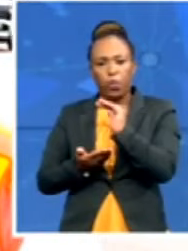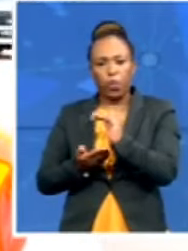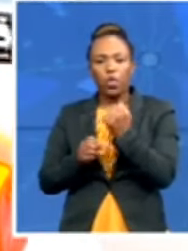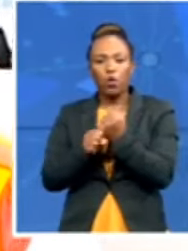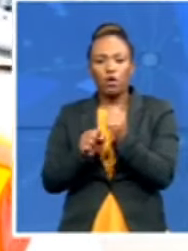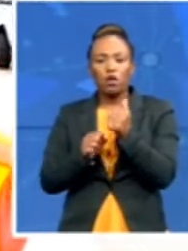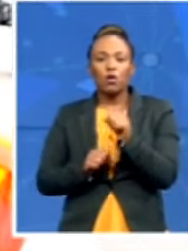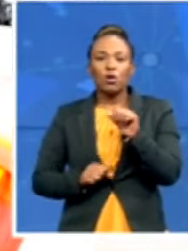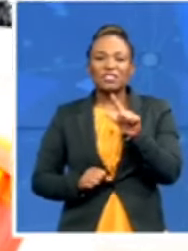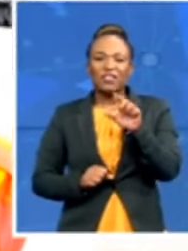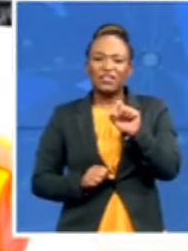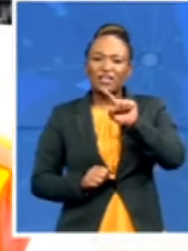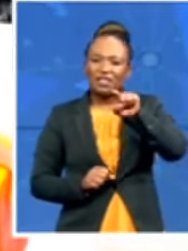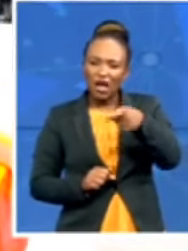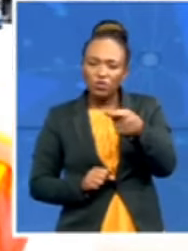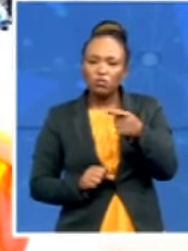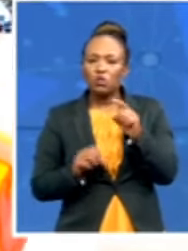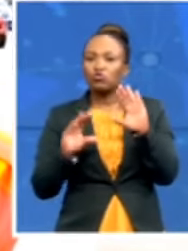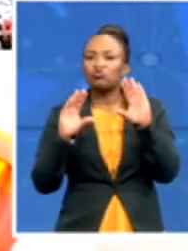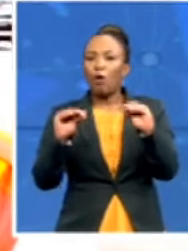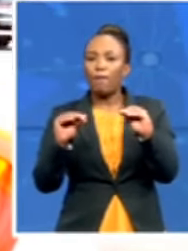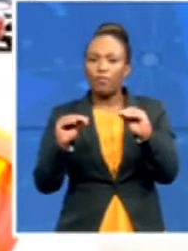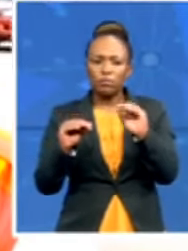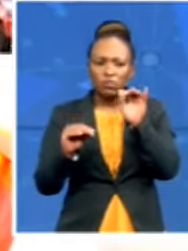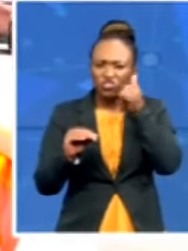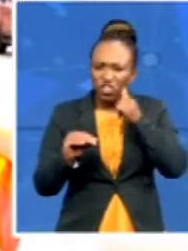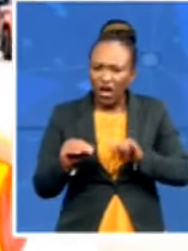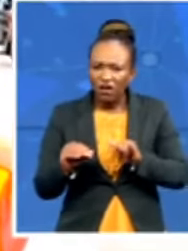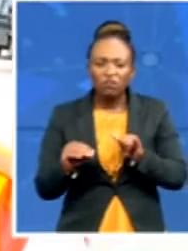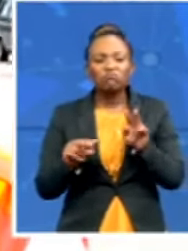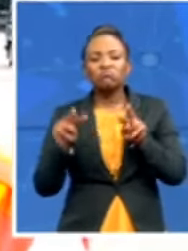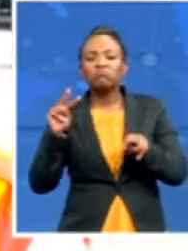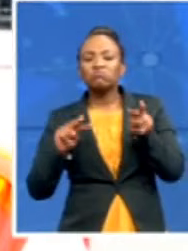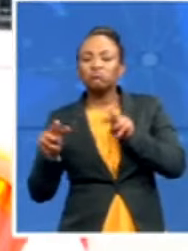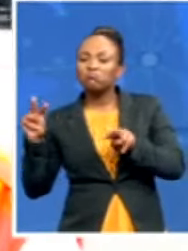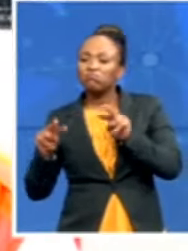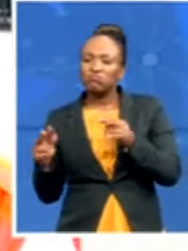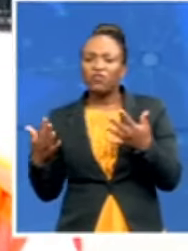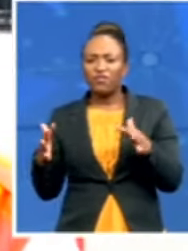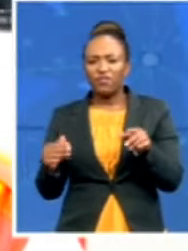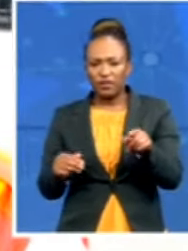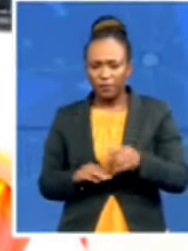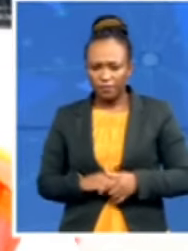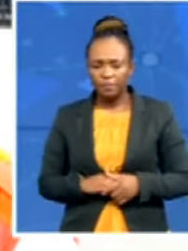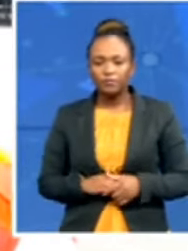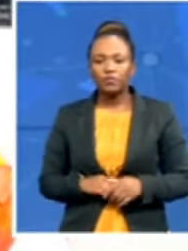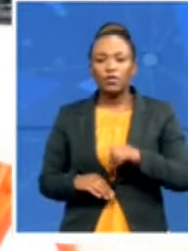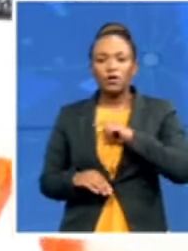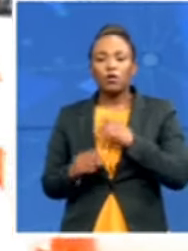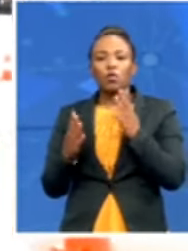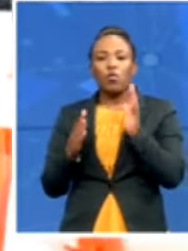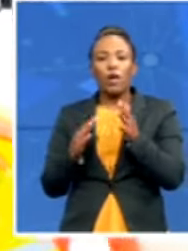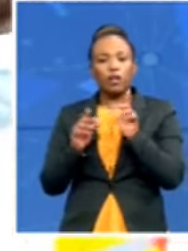and checked in the province, which is quite an indication that we have been on the ground and we are going to sustain this momentum.